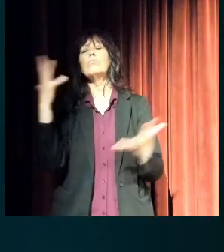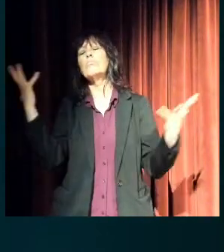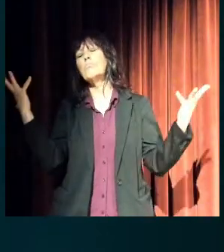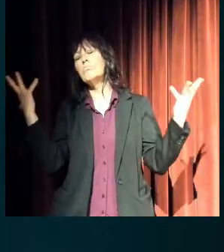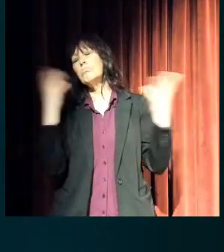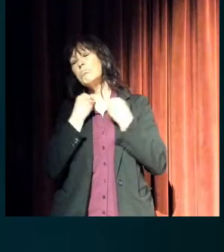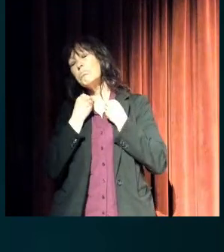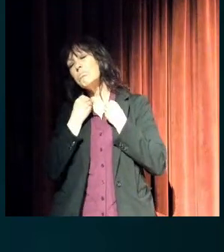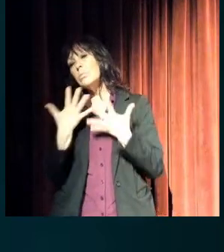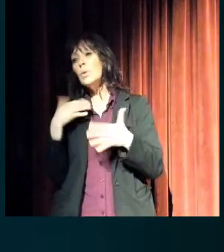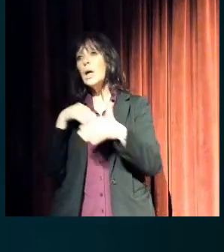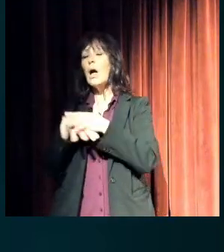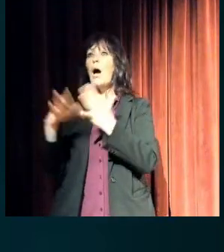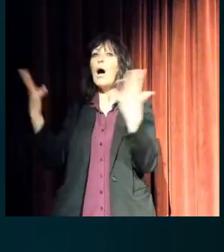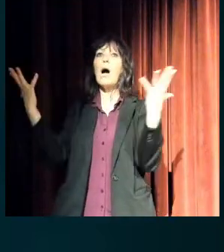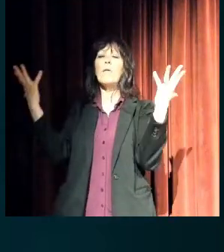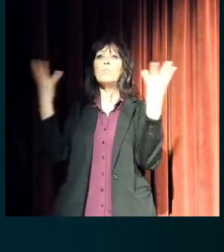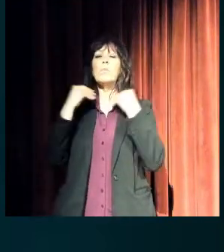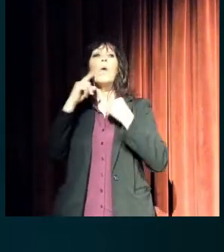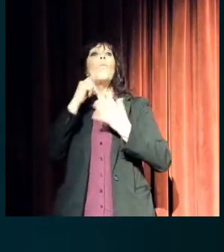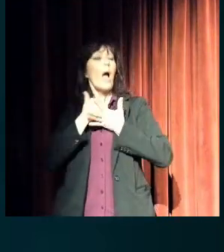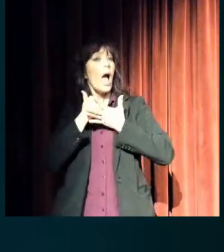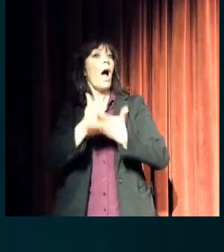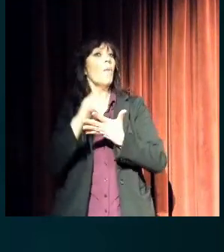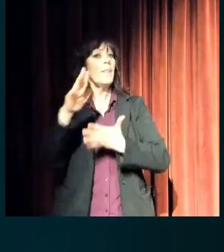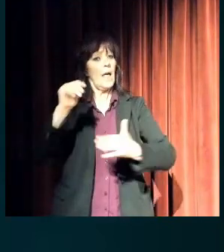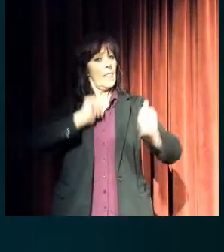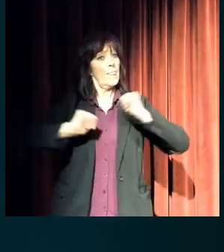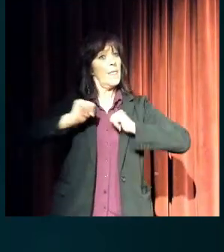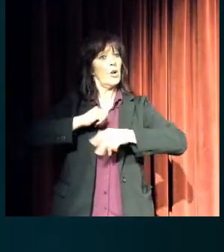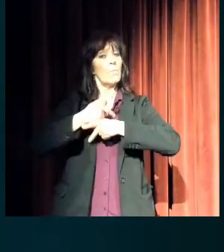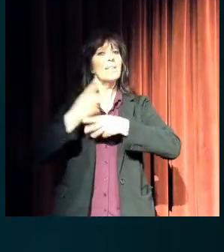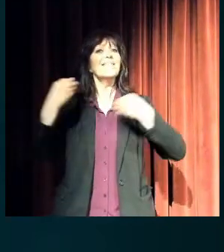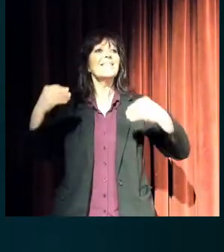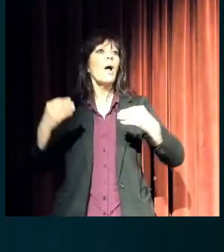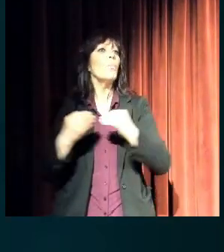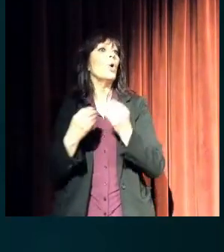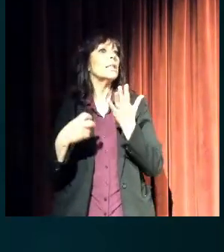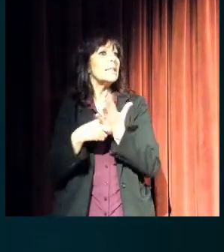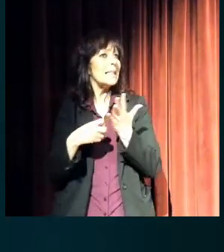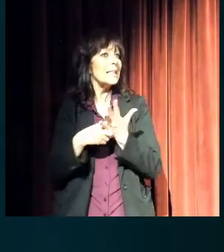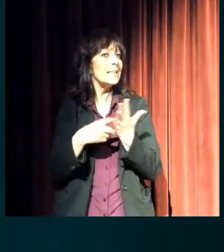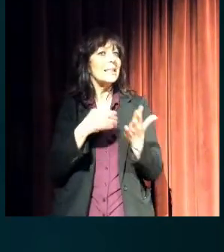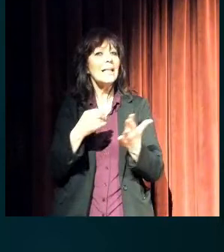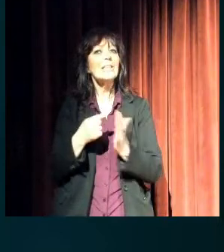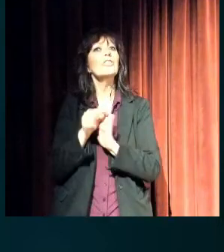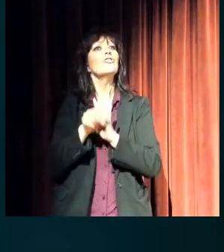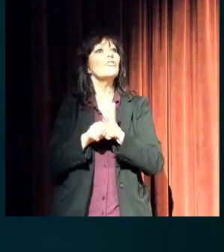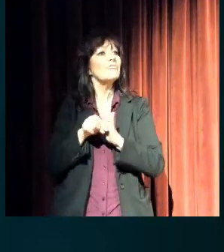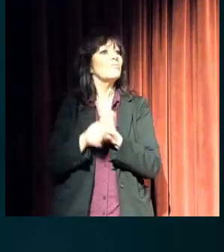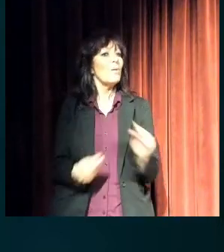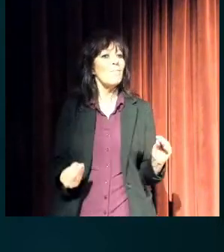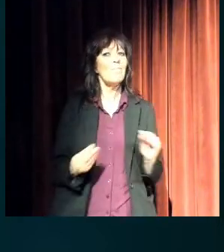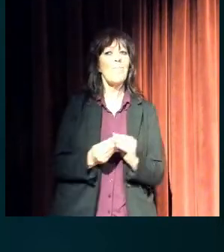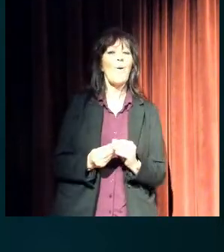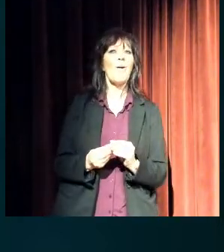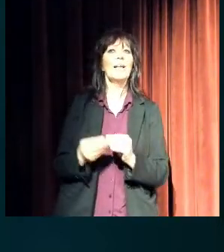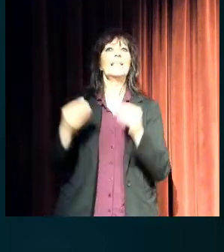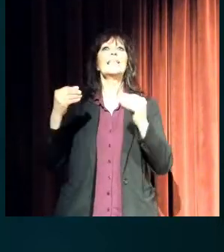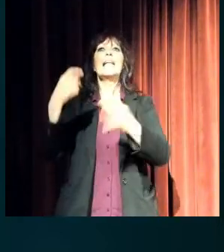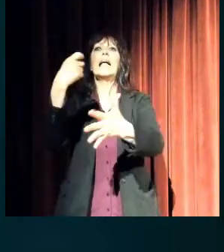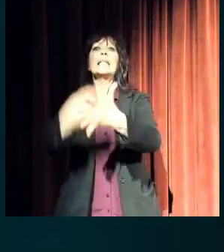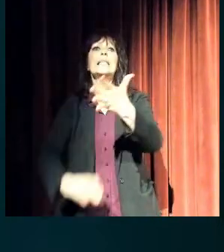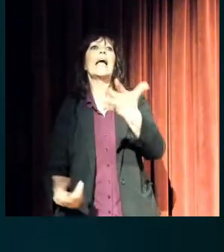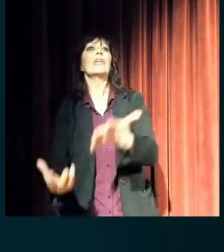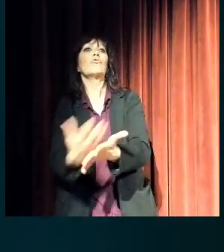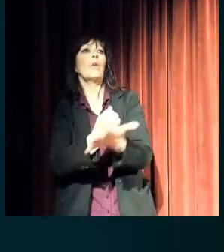greets the patrons. Not only will this help Road Less Traveled sell more tickets, but will also generate additional sales tax revenue